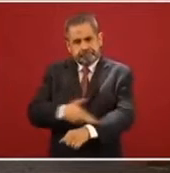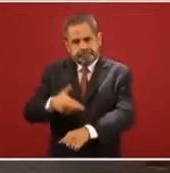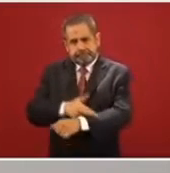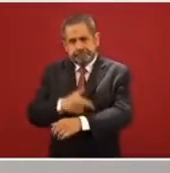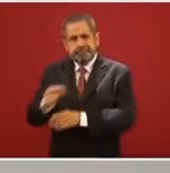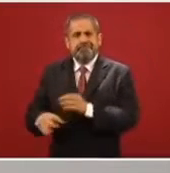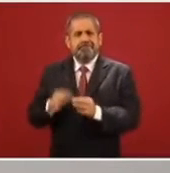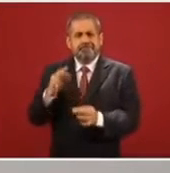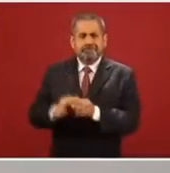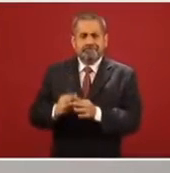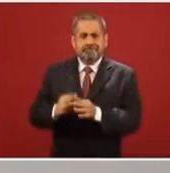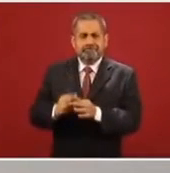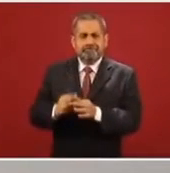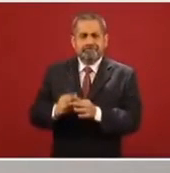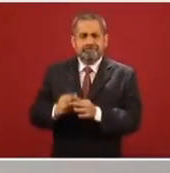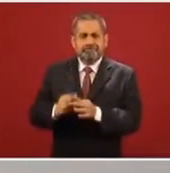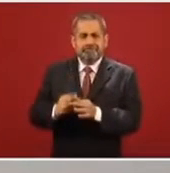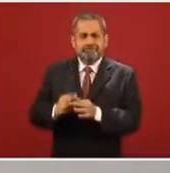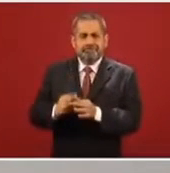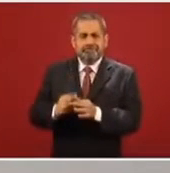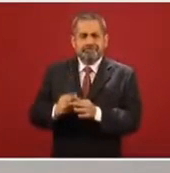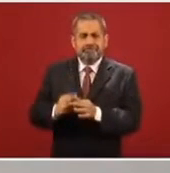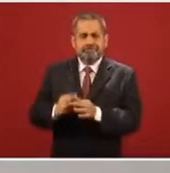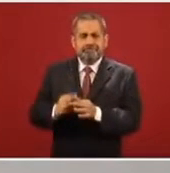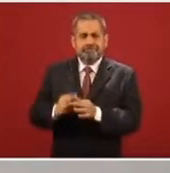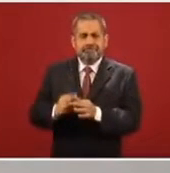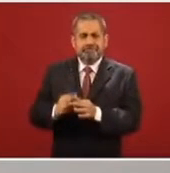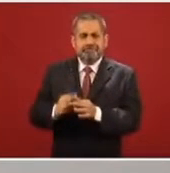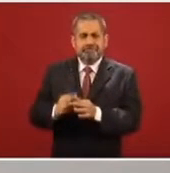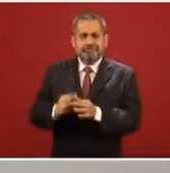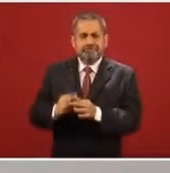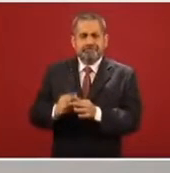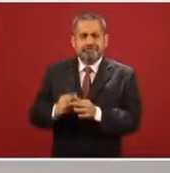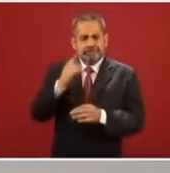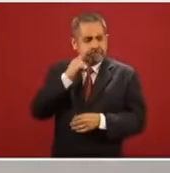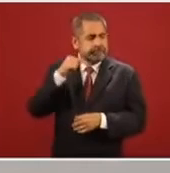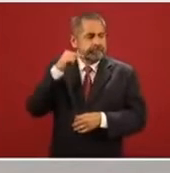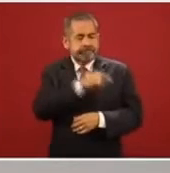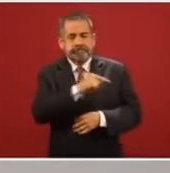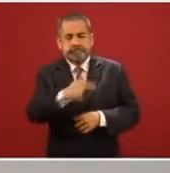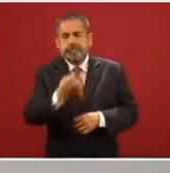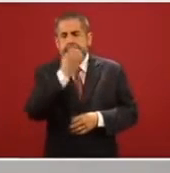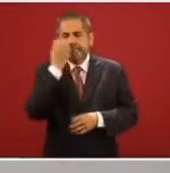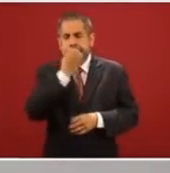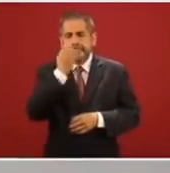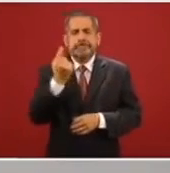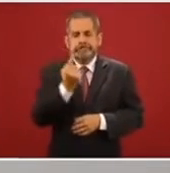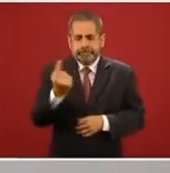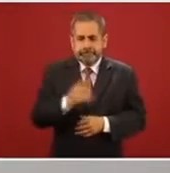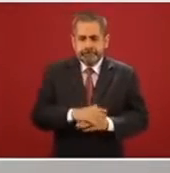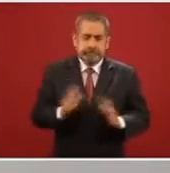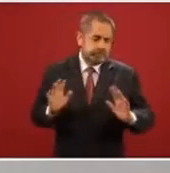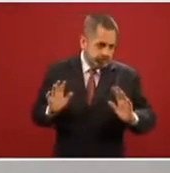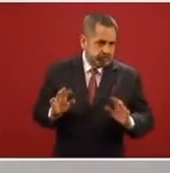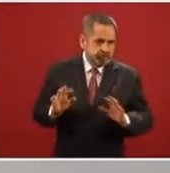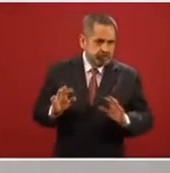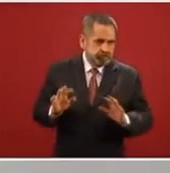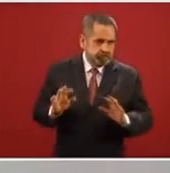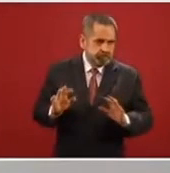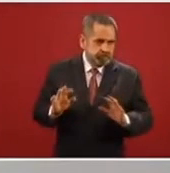van a tomar para las escuelas. which are going to be taken for the schools. Sin embargo, algunos gobiernos